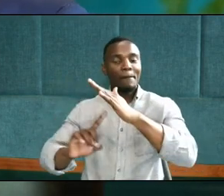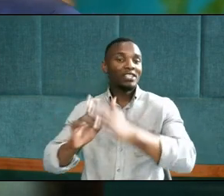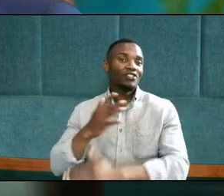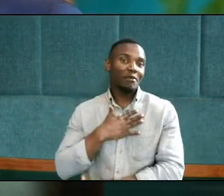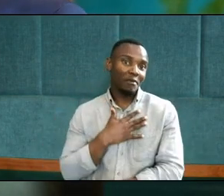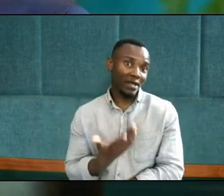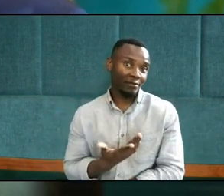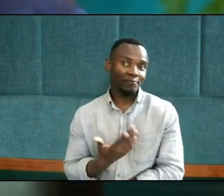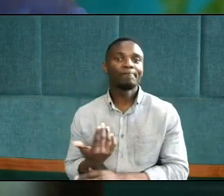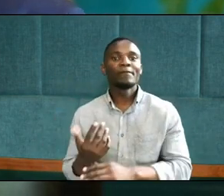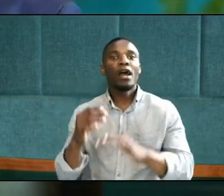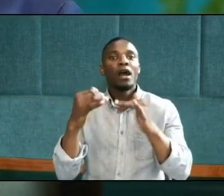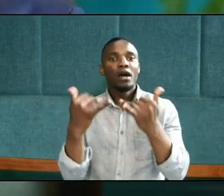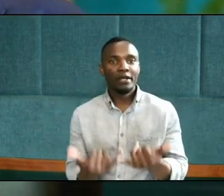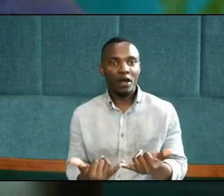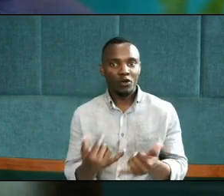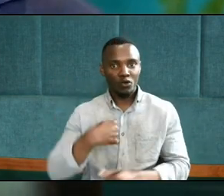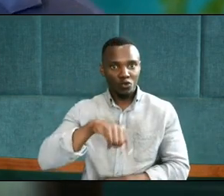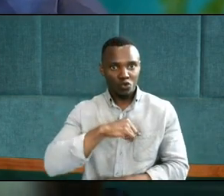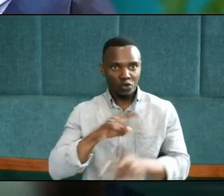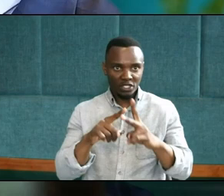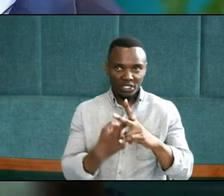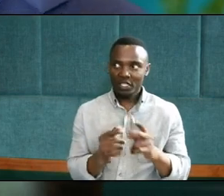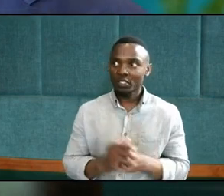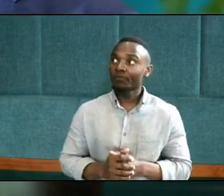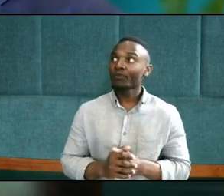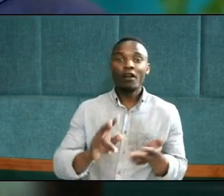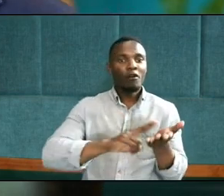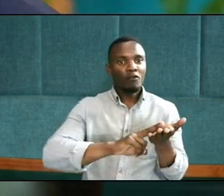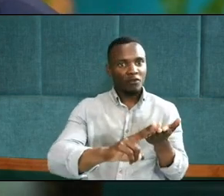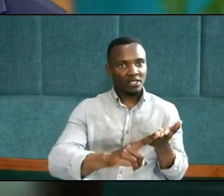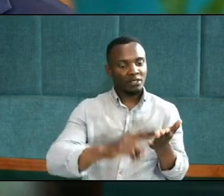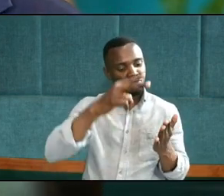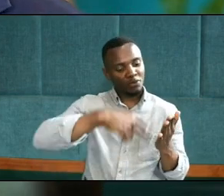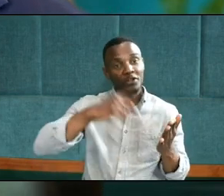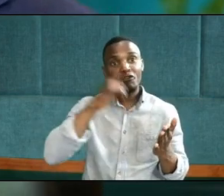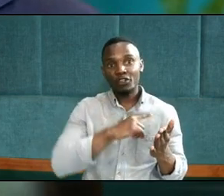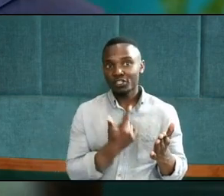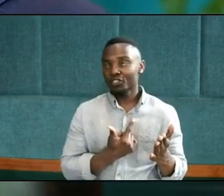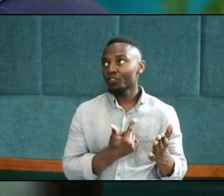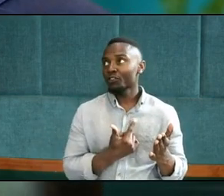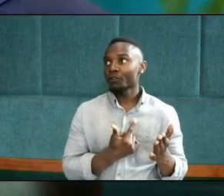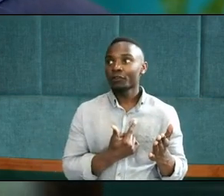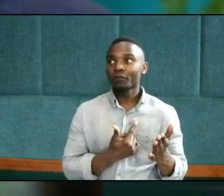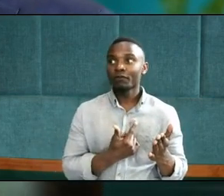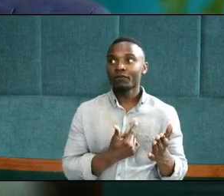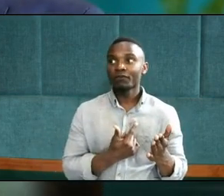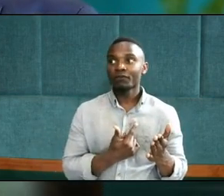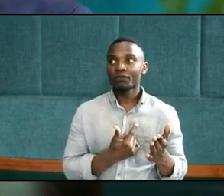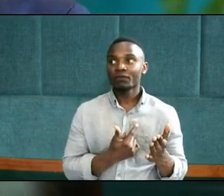So let's go, let's start now. Let's start. The scriptures, we have done the scriptures. Am I pressing